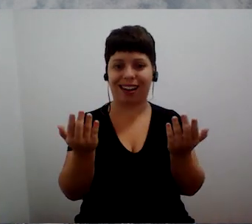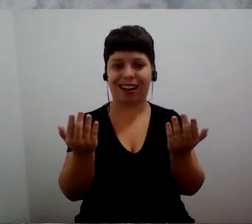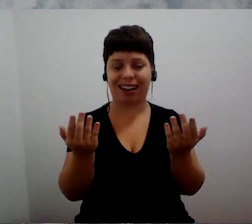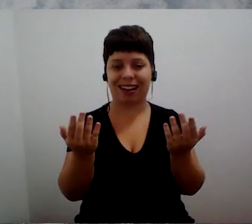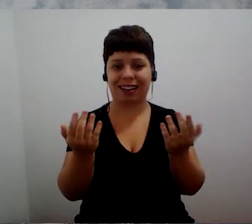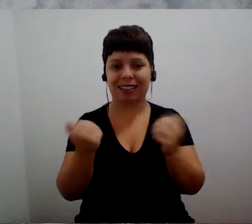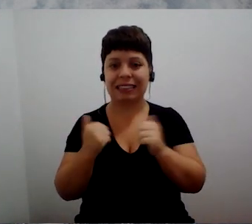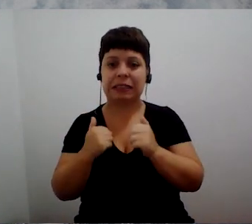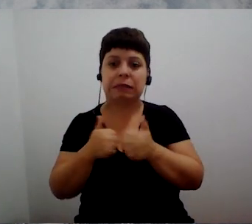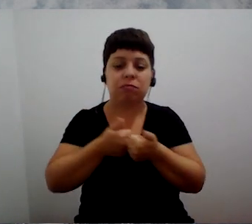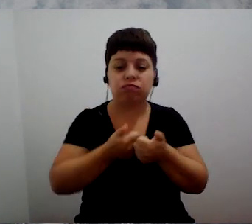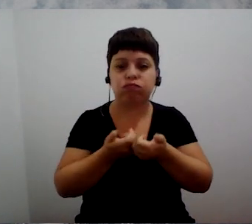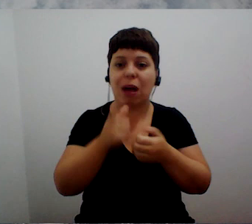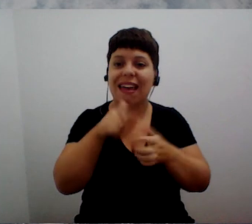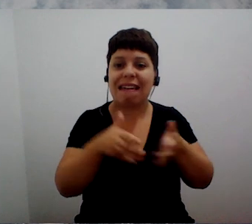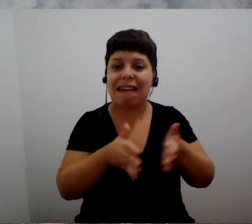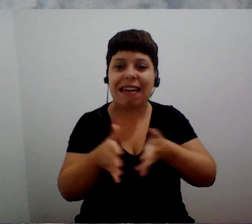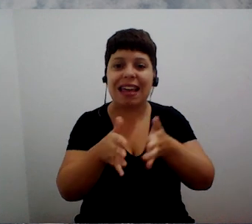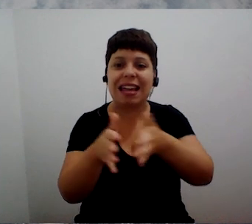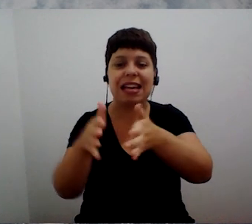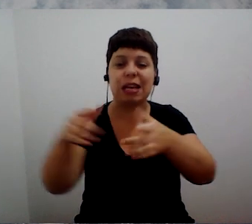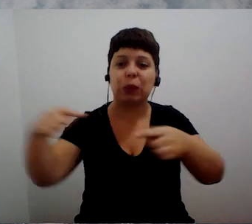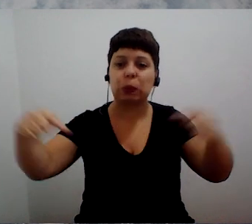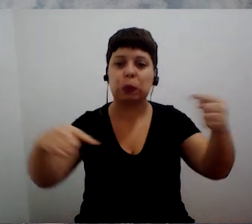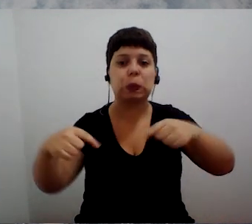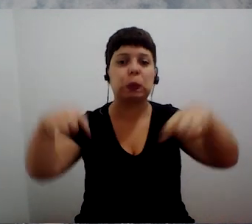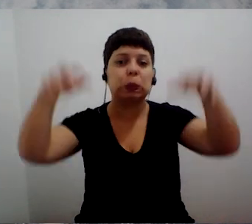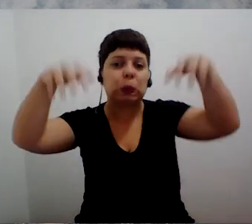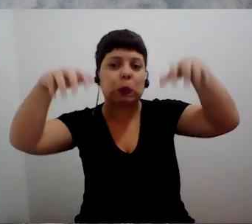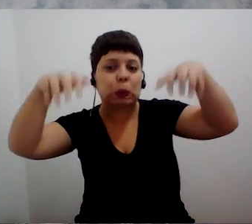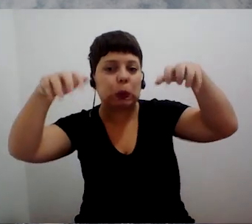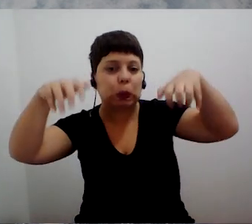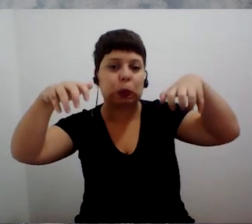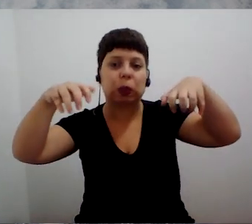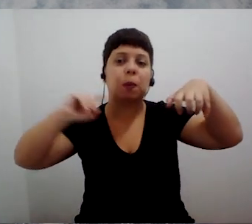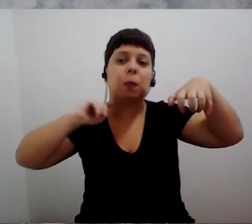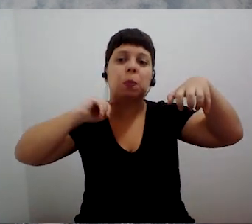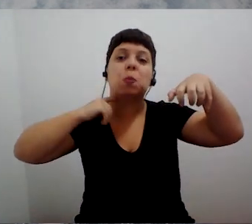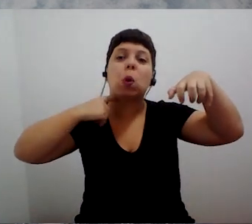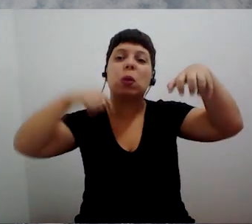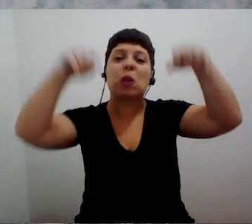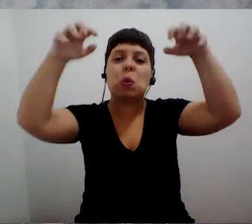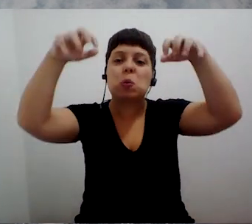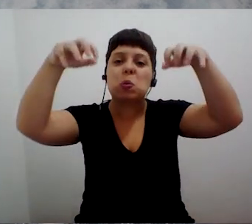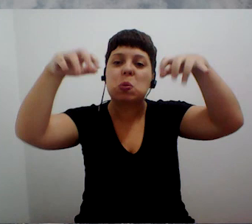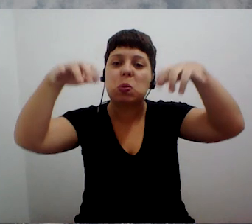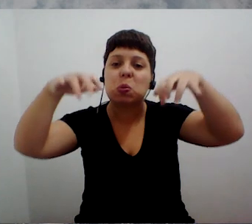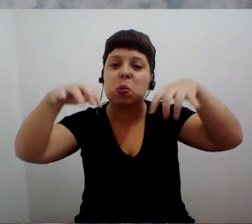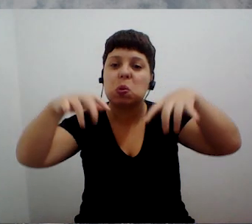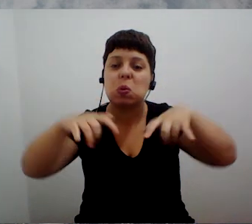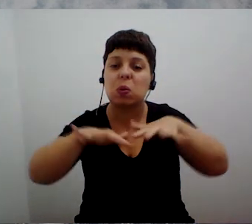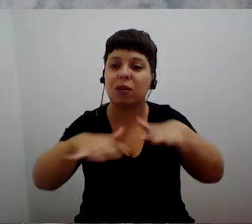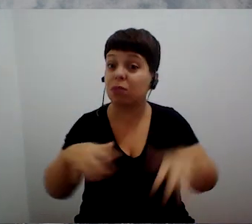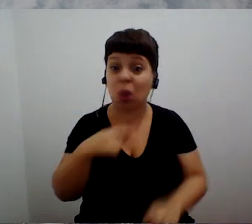following rivers and streams and rainfall water taking pollution out to the ocean. And we can't see